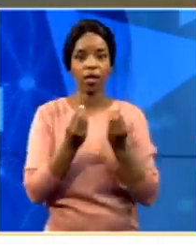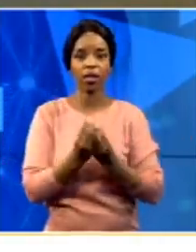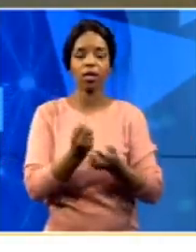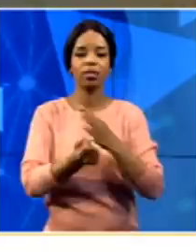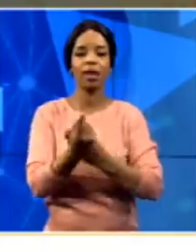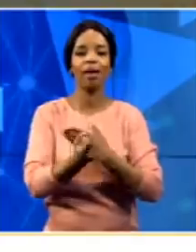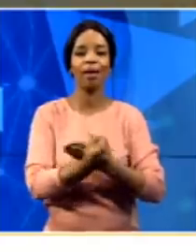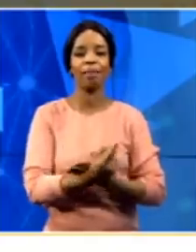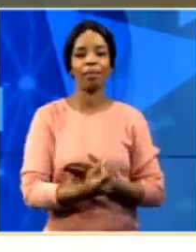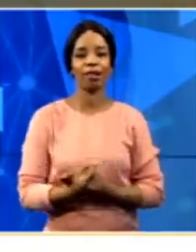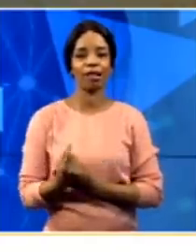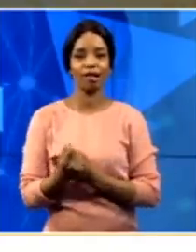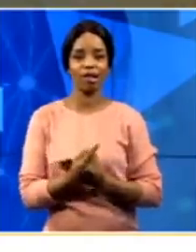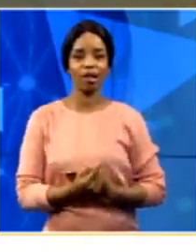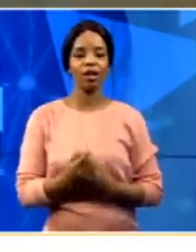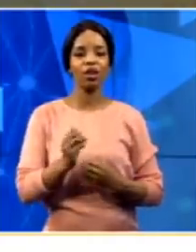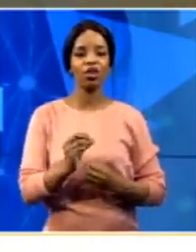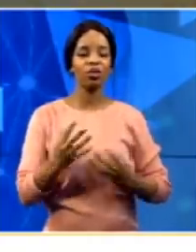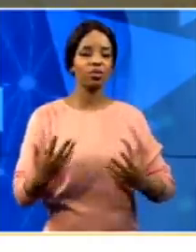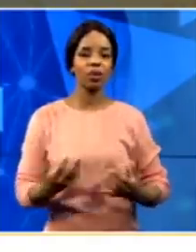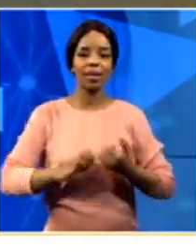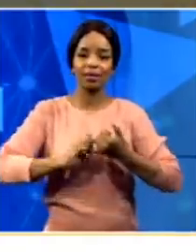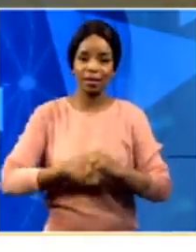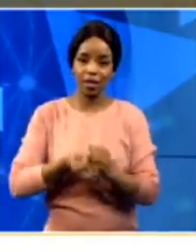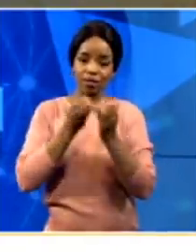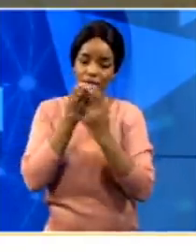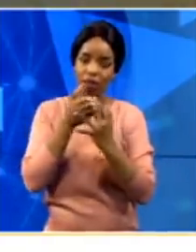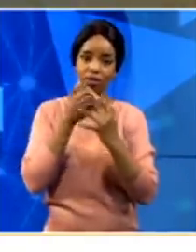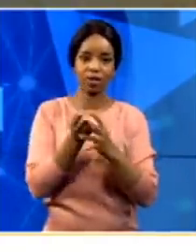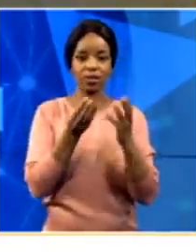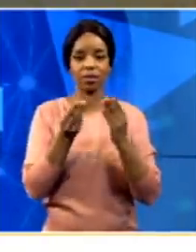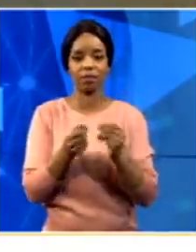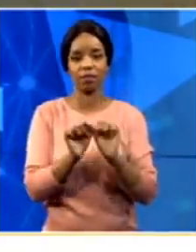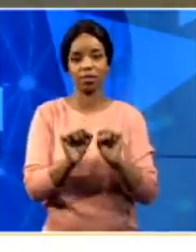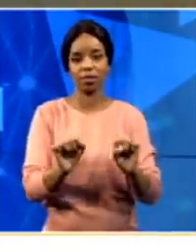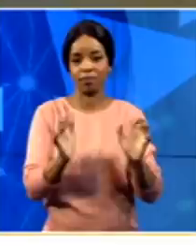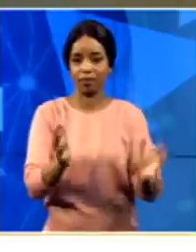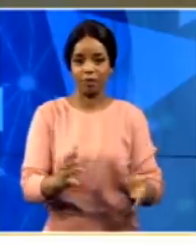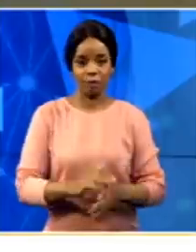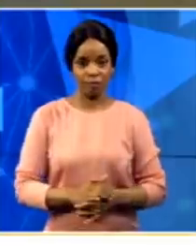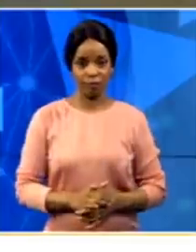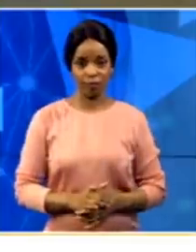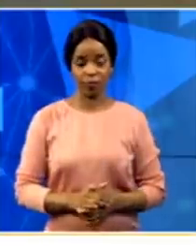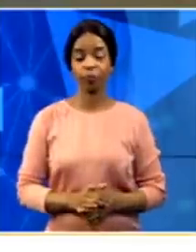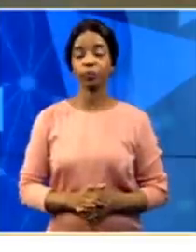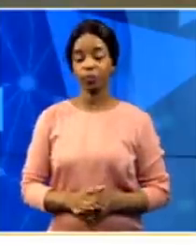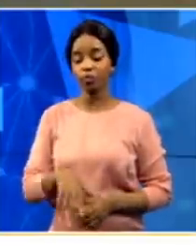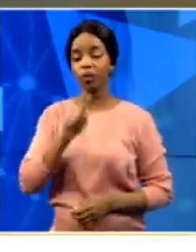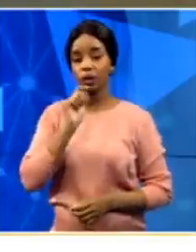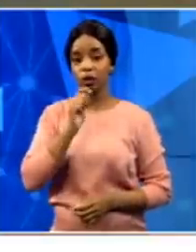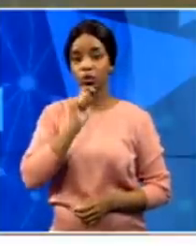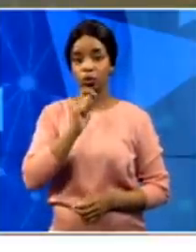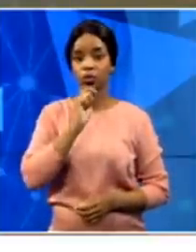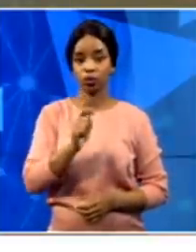happening while they're trying to access their funds. Yeah, it's truly, and it's uncharted water,